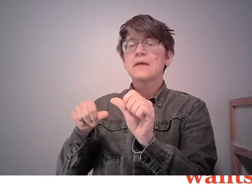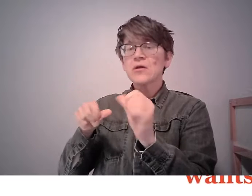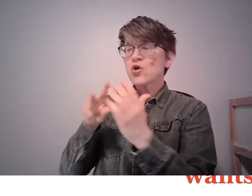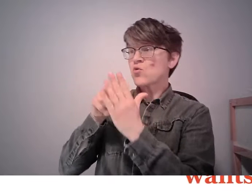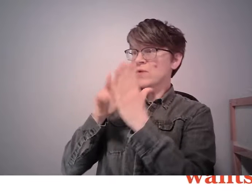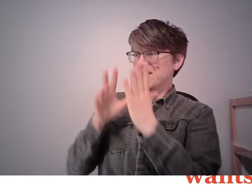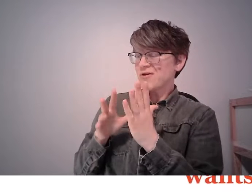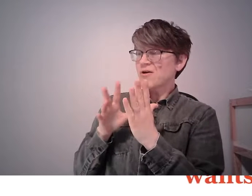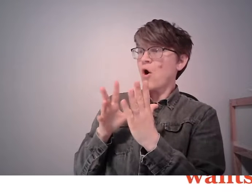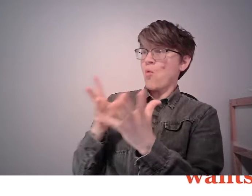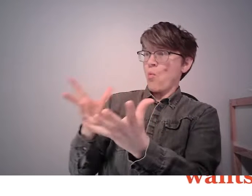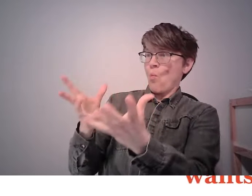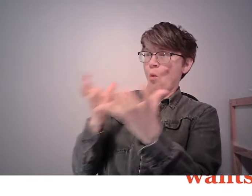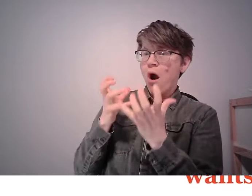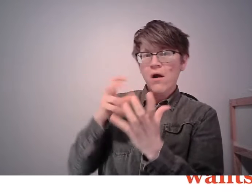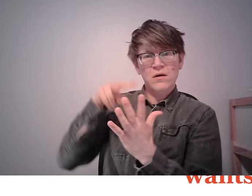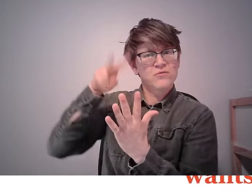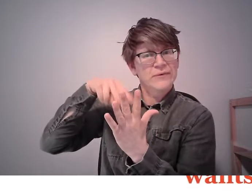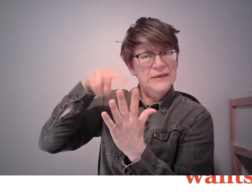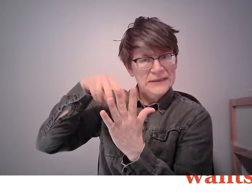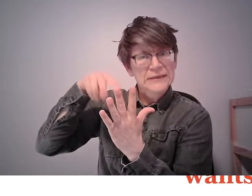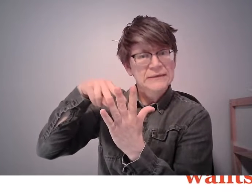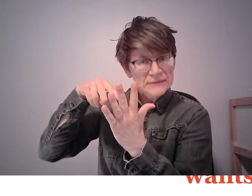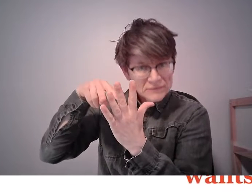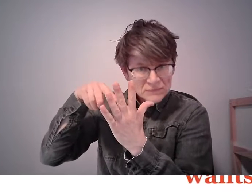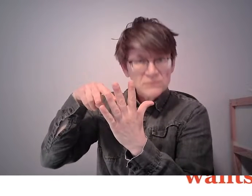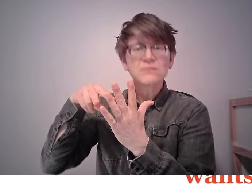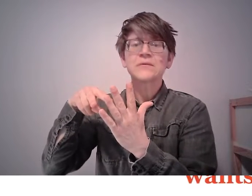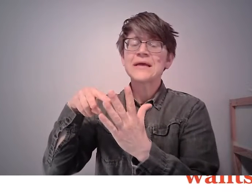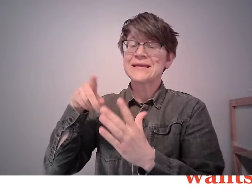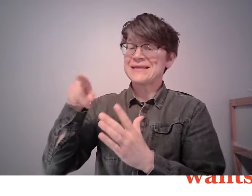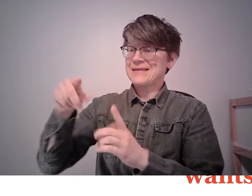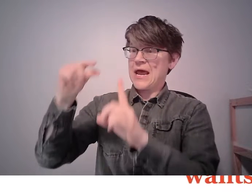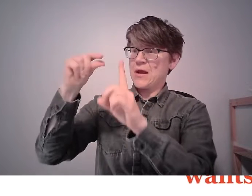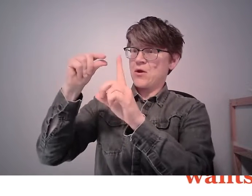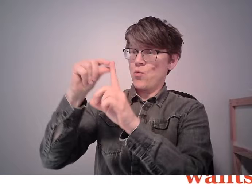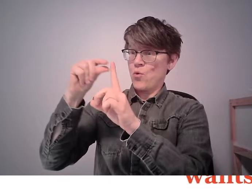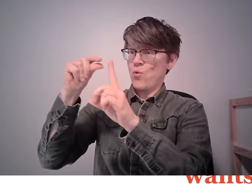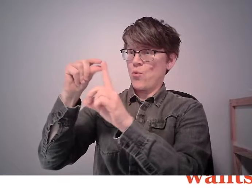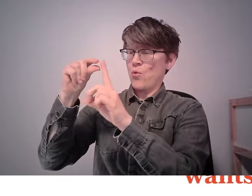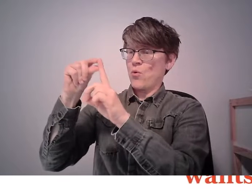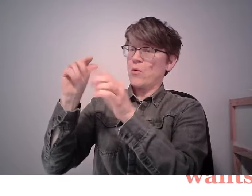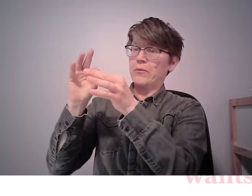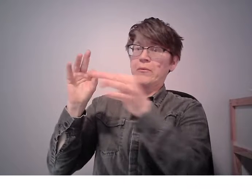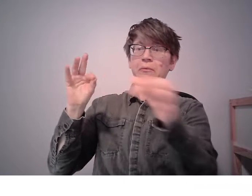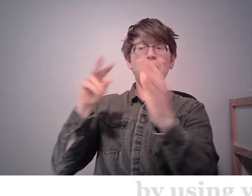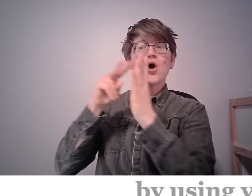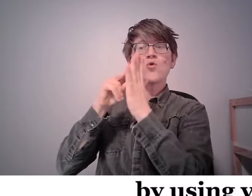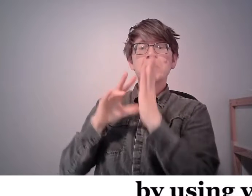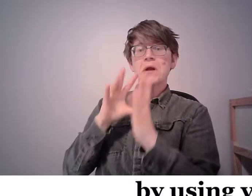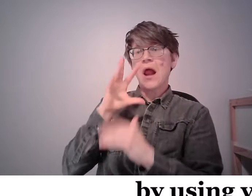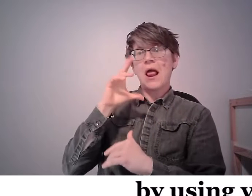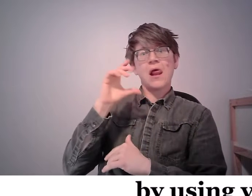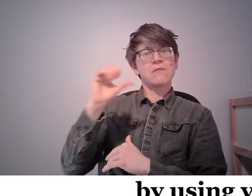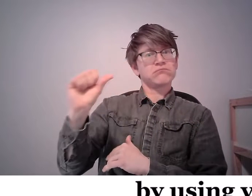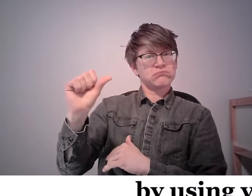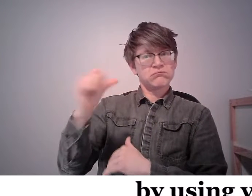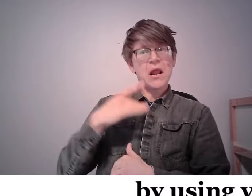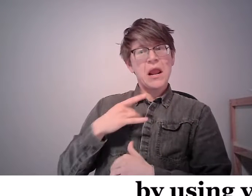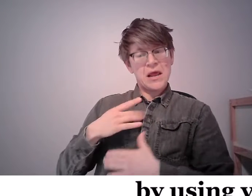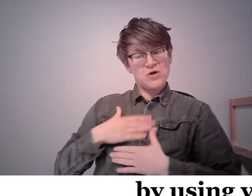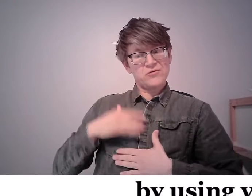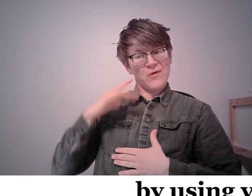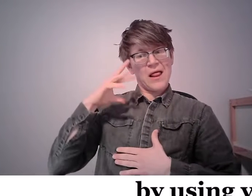read the text. Another way of saying that is the text appealing to the reader? As a designer, you